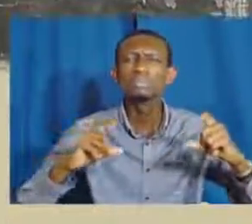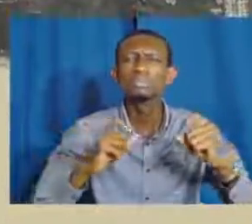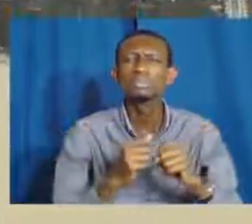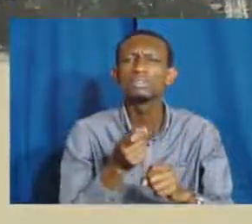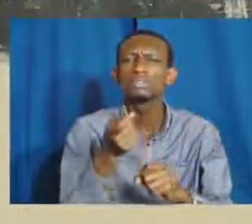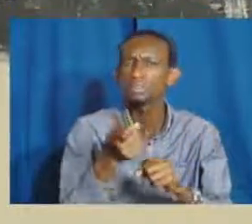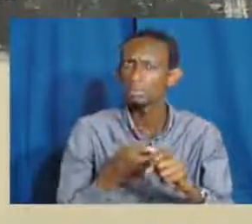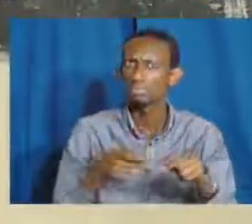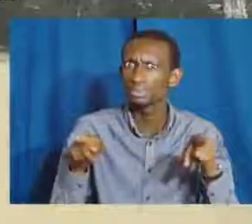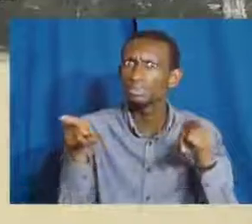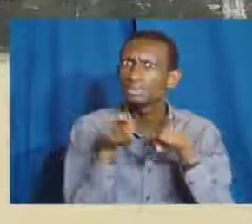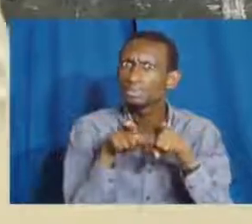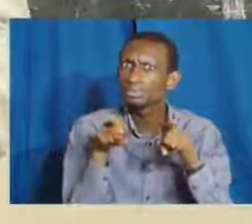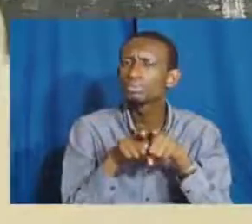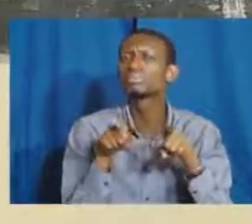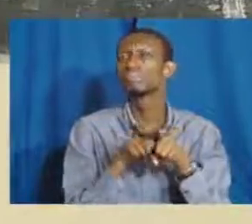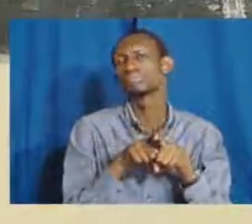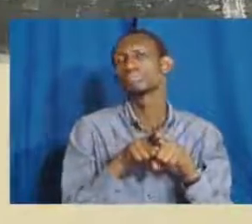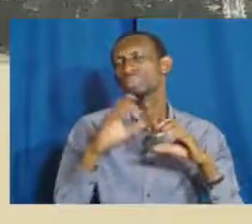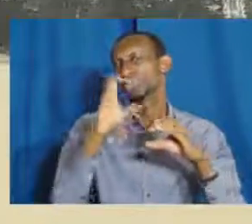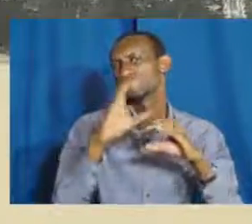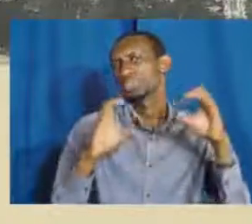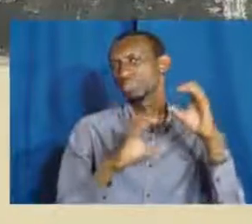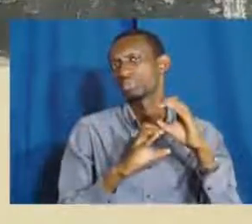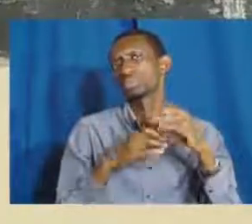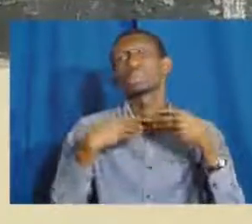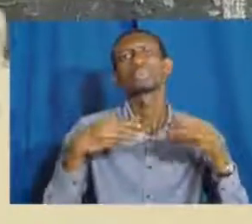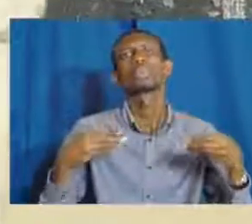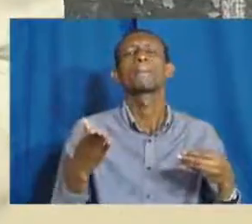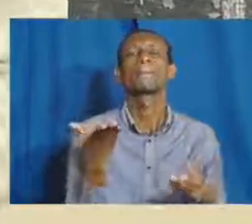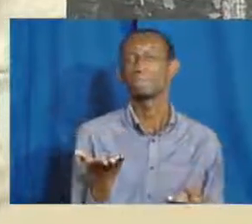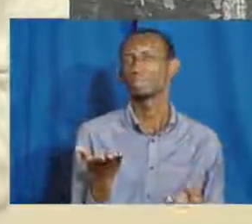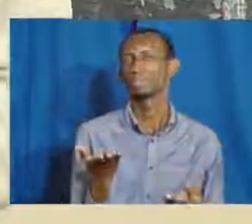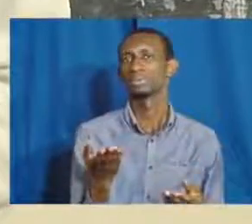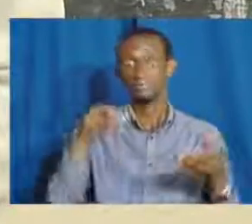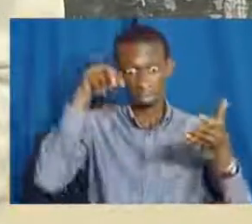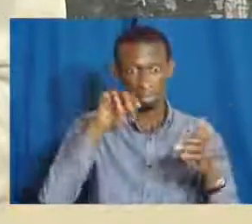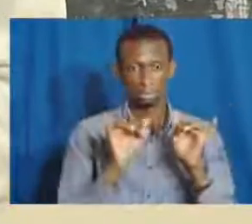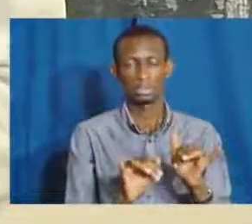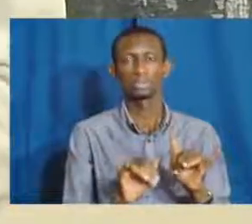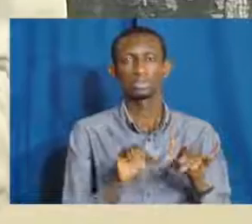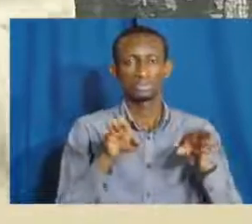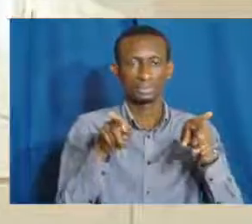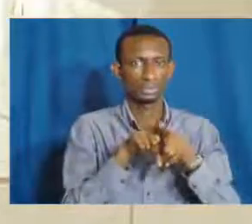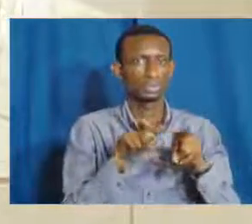properties occupied the same positions on that sketch that we looked at yesterday.